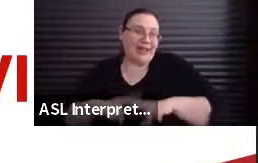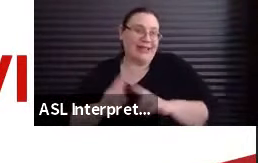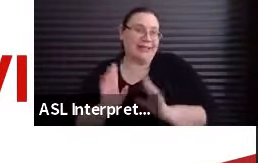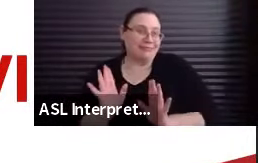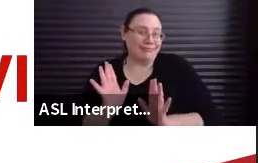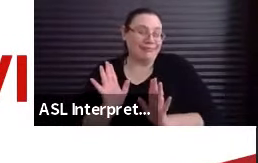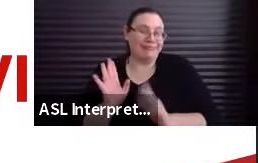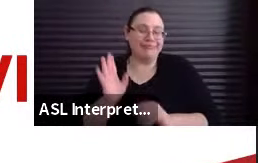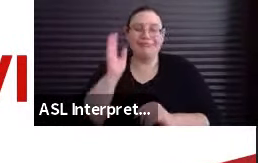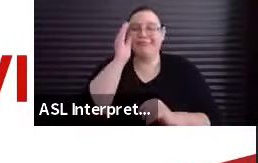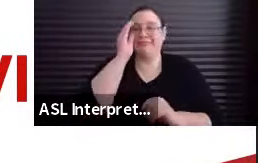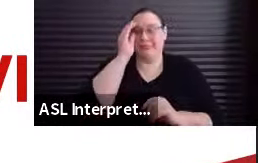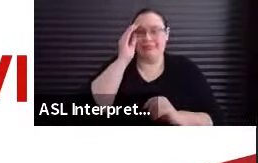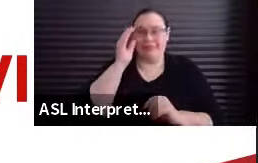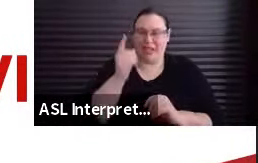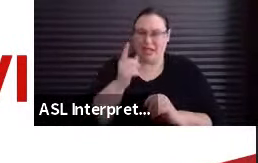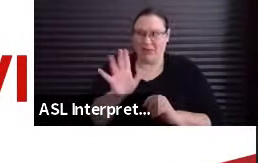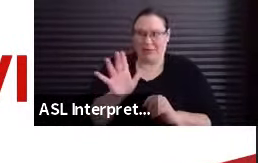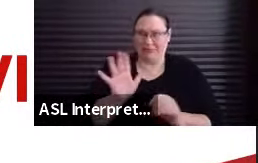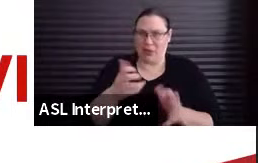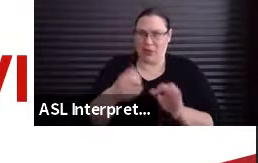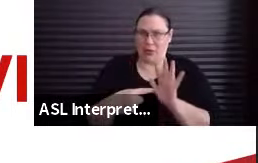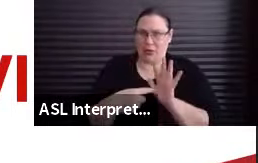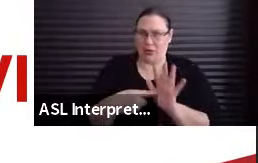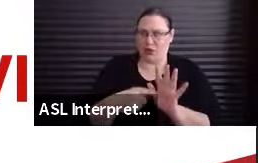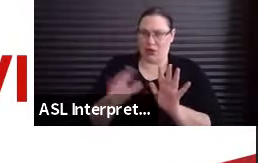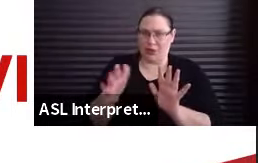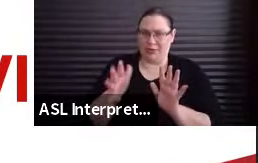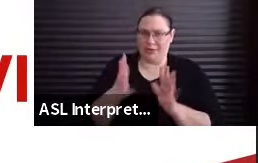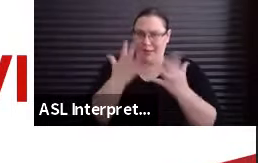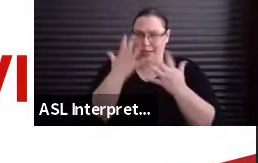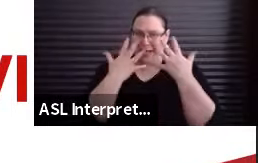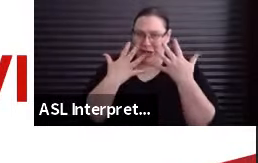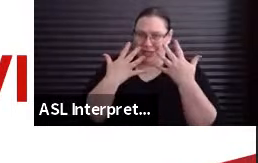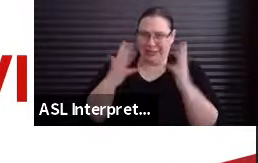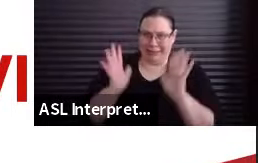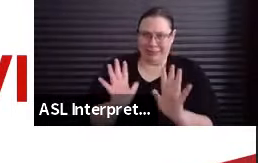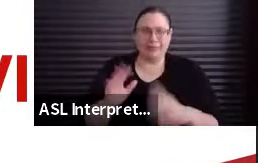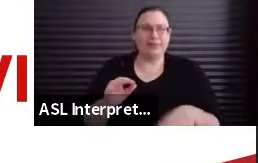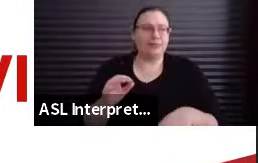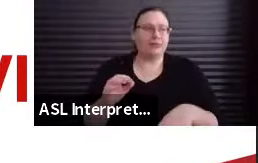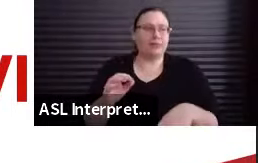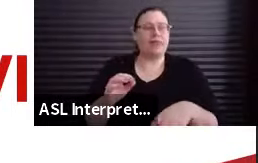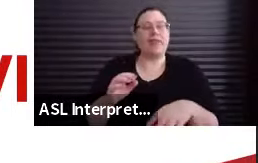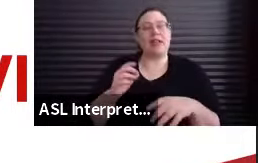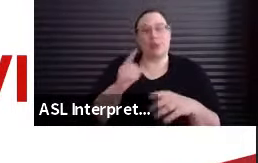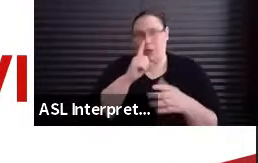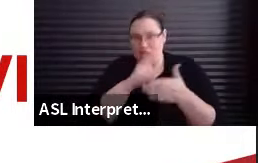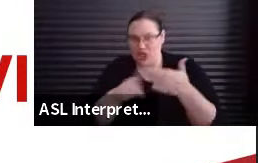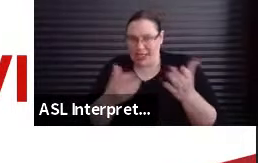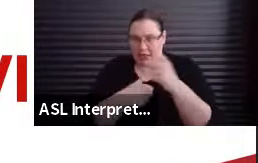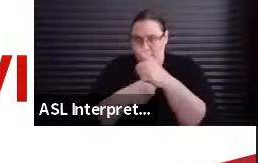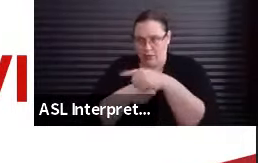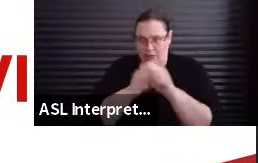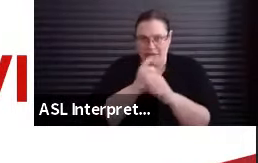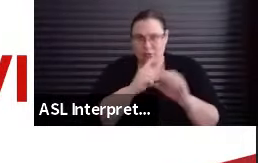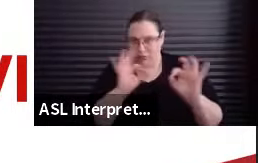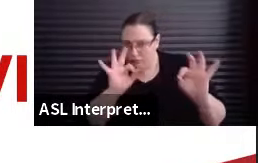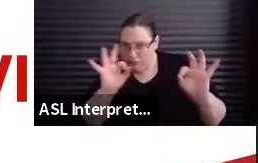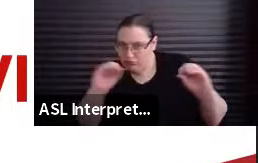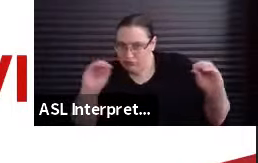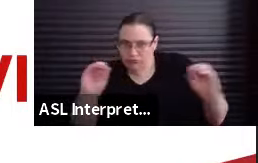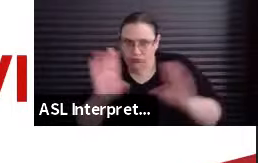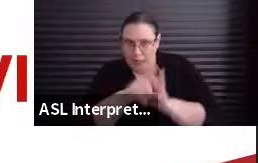and want to avoid something potentially embarrassing from appearing, you would come over here to double check that your background is set to